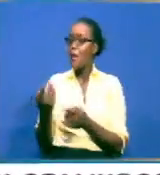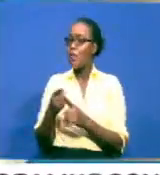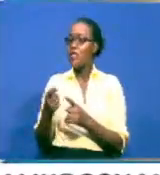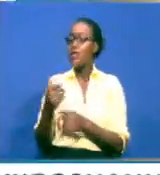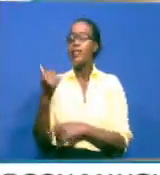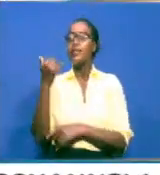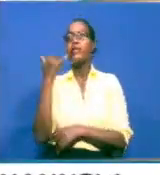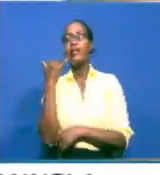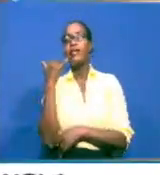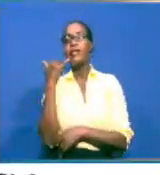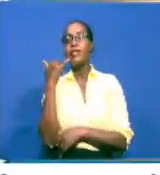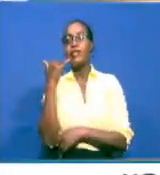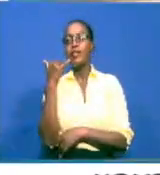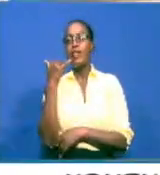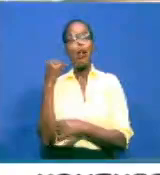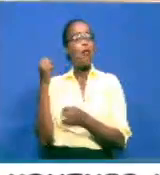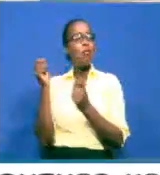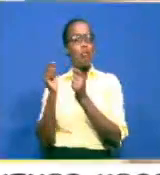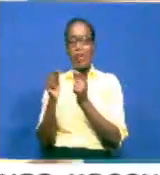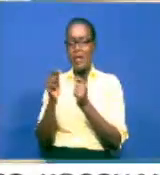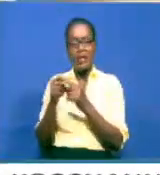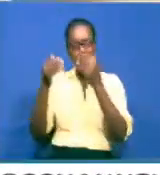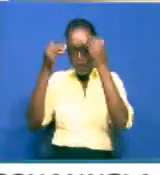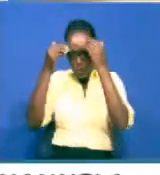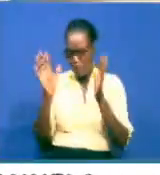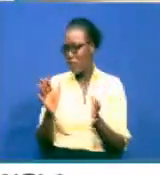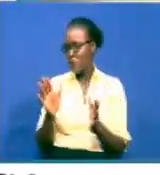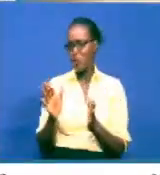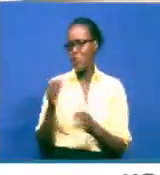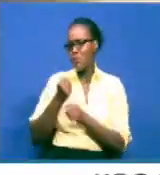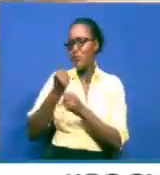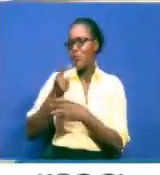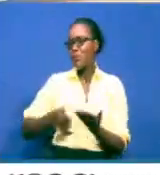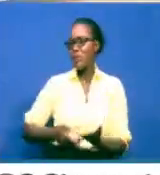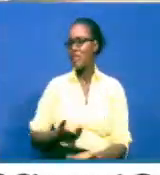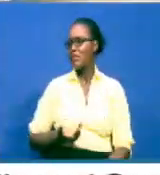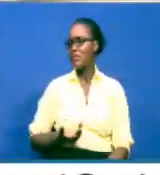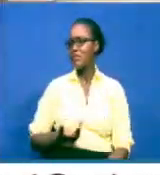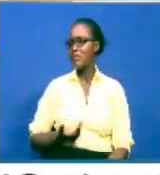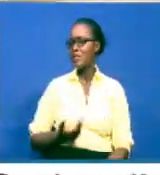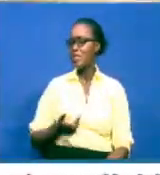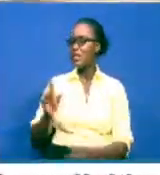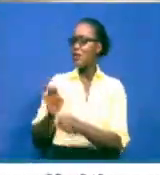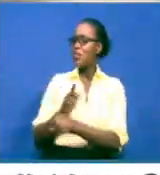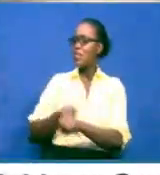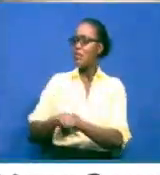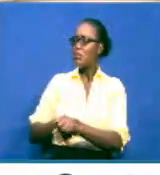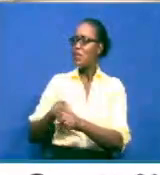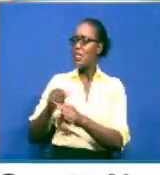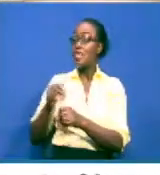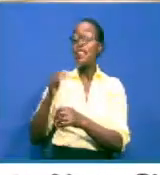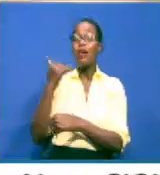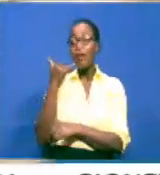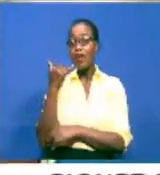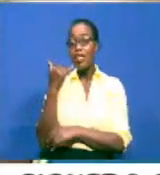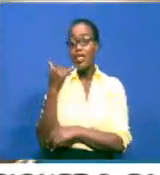calling me. She's in a lot of pains. She doesn't know what to do and all that. So most of the time I find myself reaching out to her, just telling her,